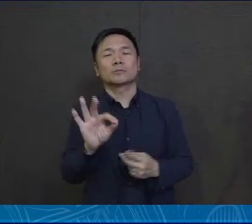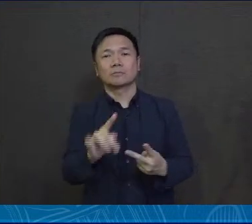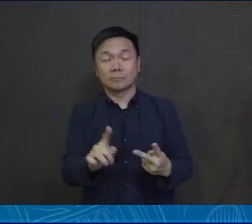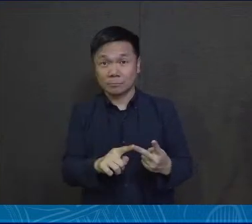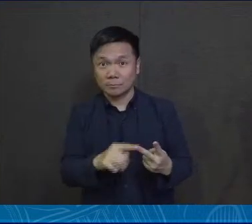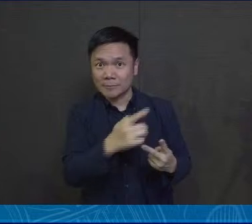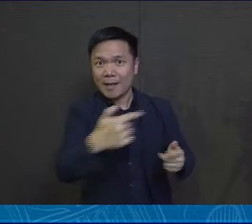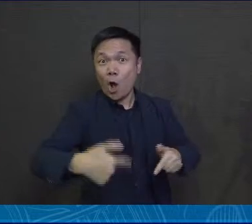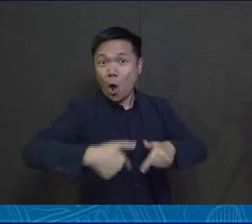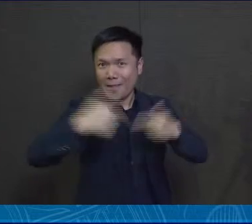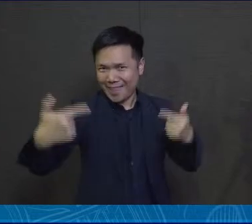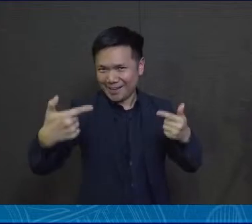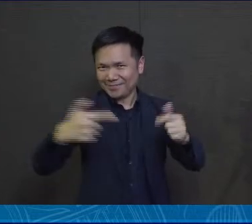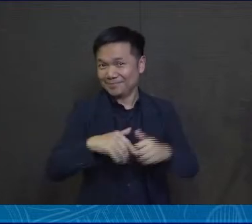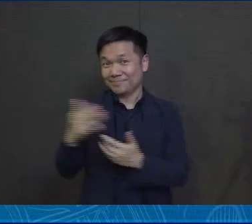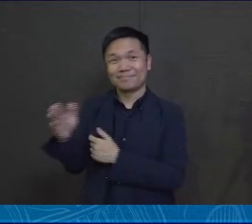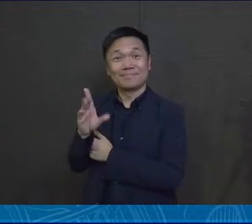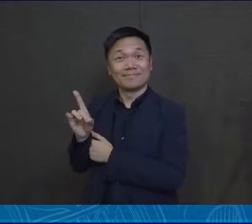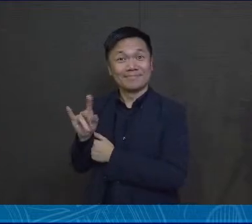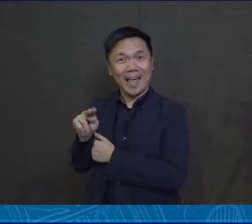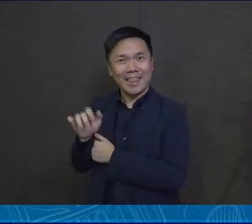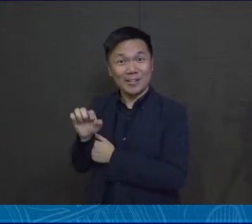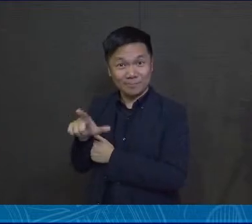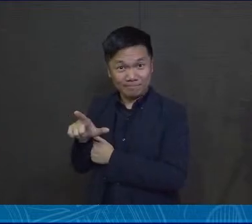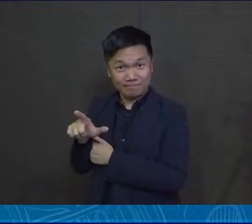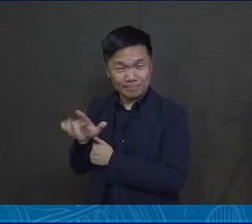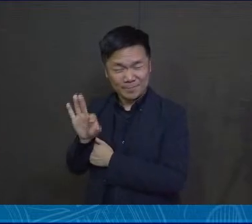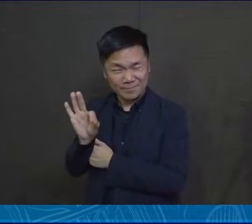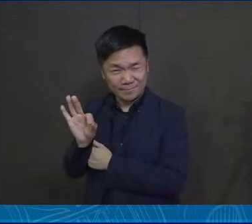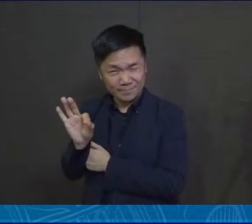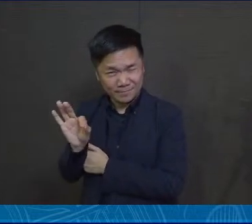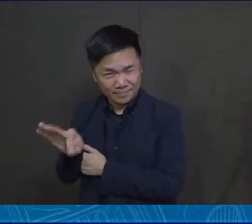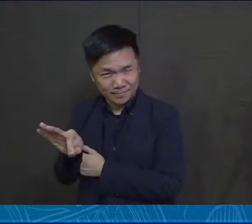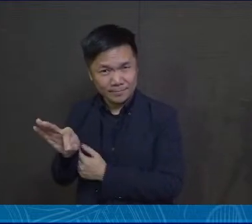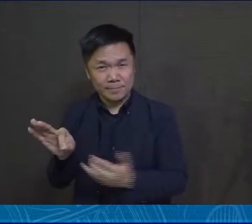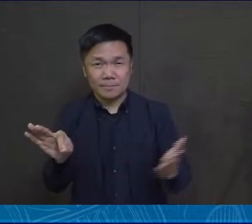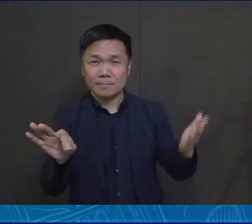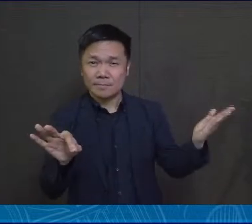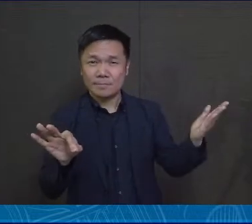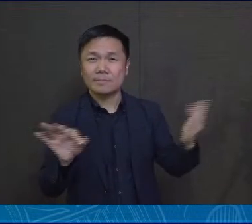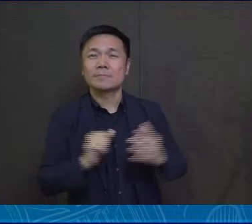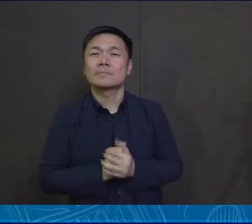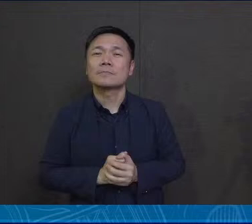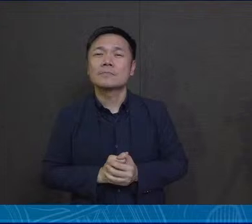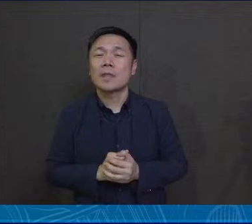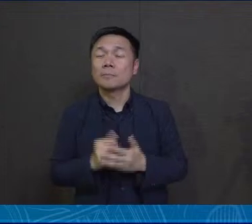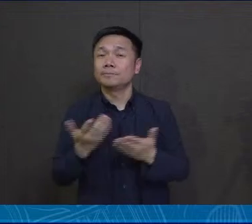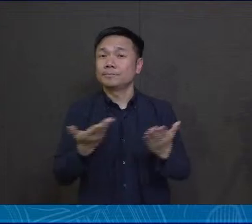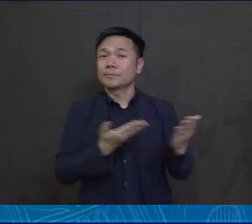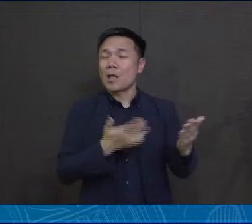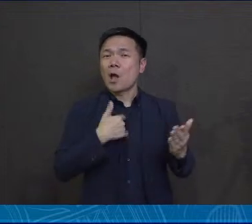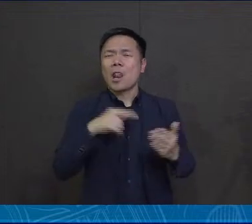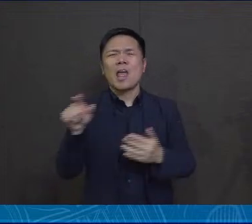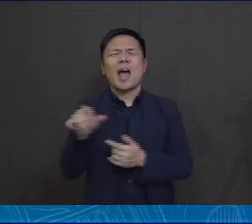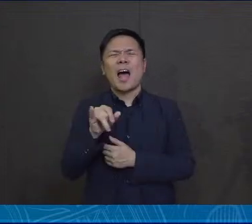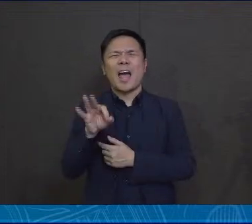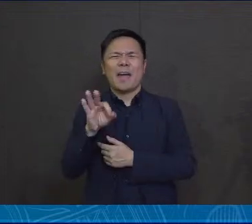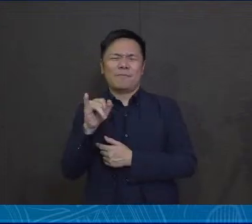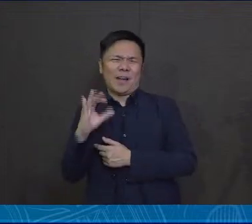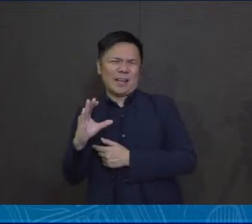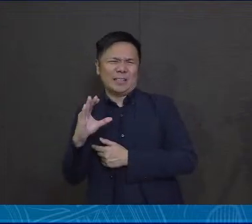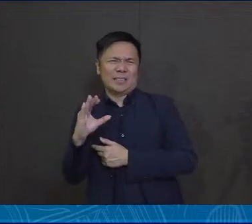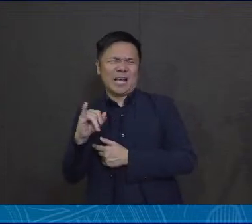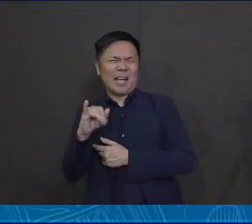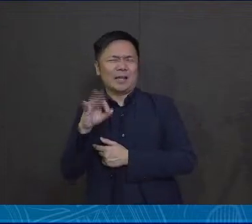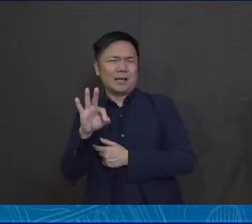who is joining online. Daniel, the next question to you is, how can national governments and IFIs collaborate